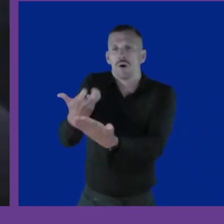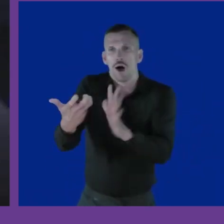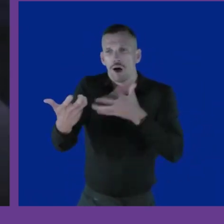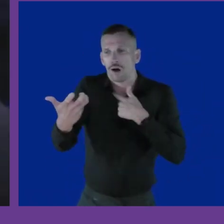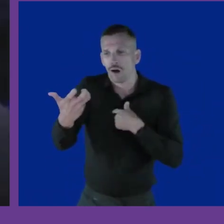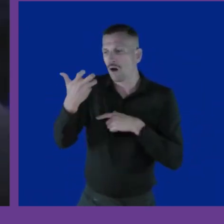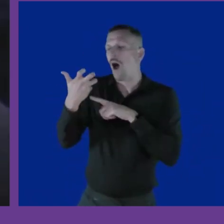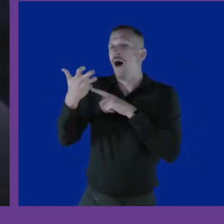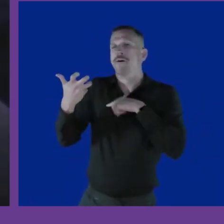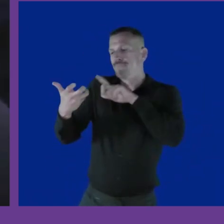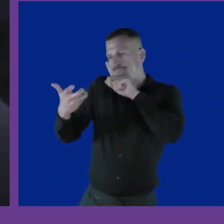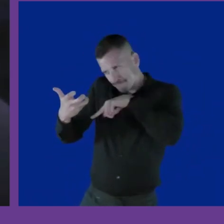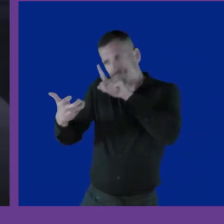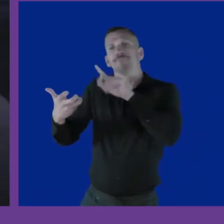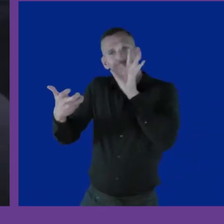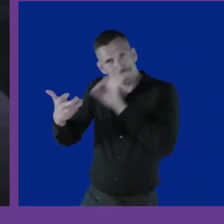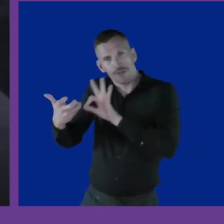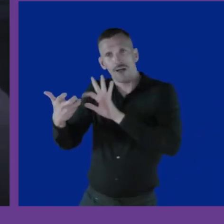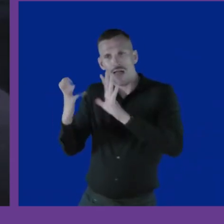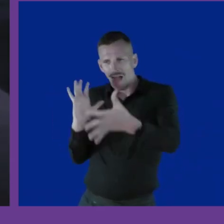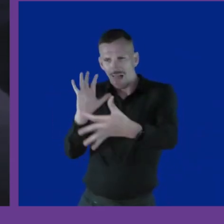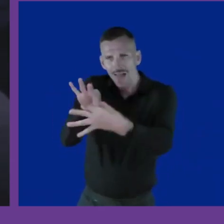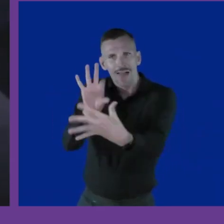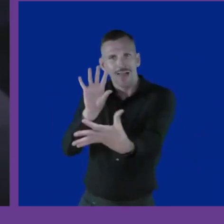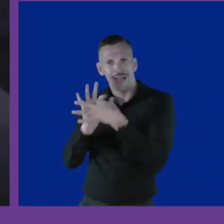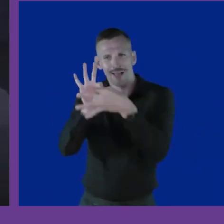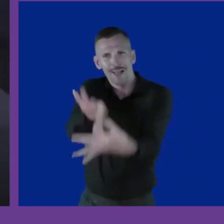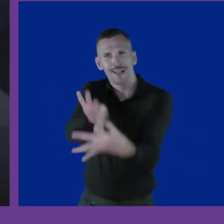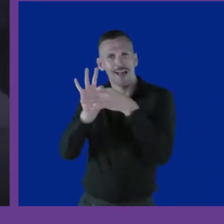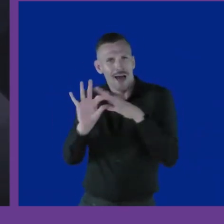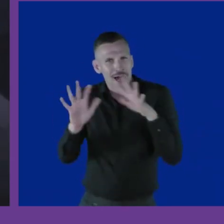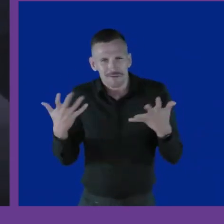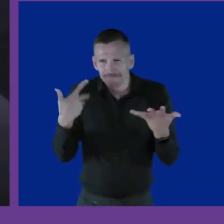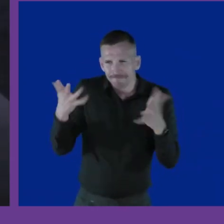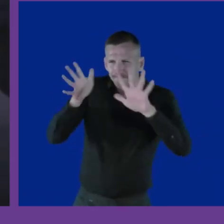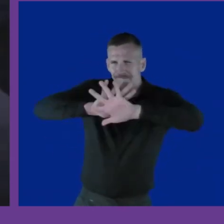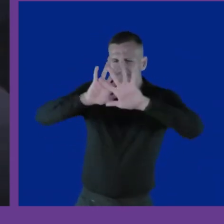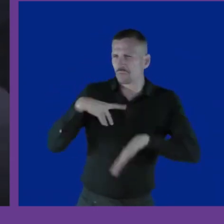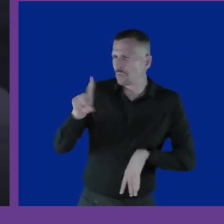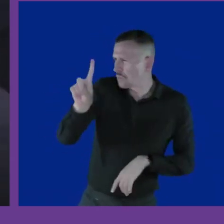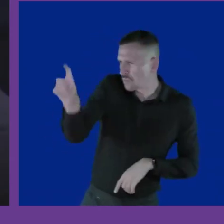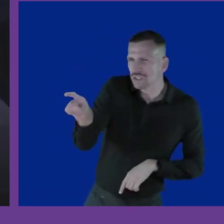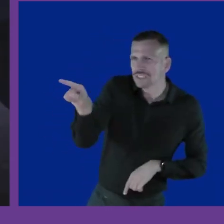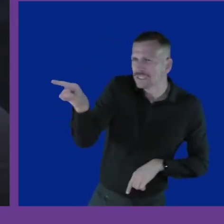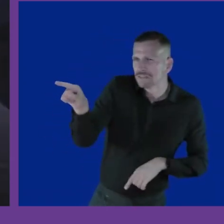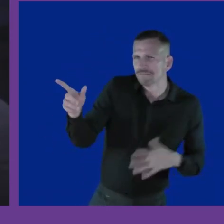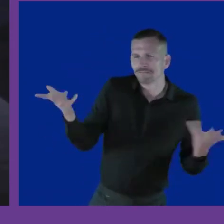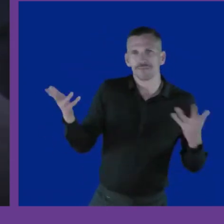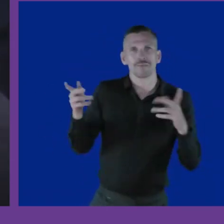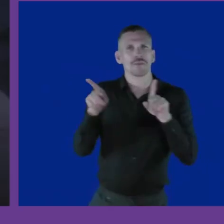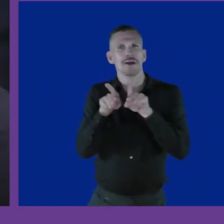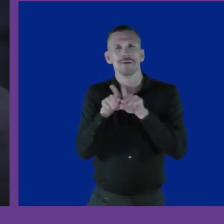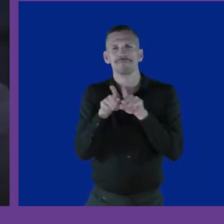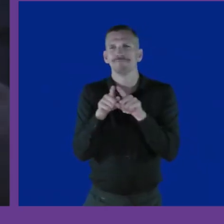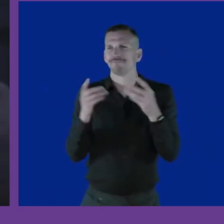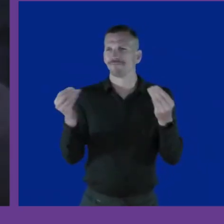payment terminals to confirm the transaction, something like this? So I just wanted to stress and to ask openly, like, apart from stressing the